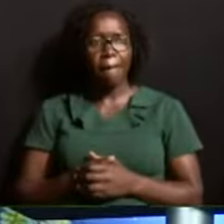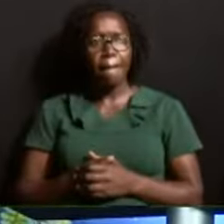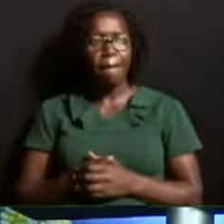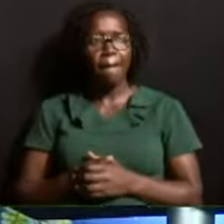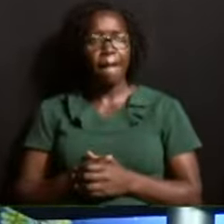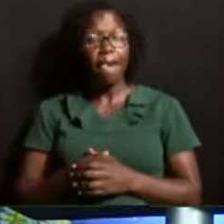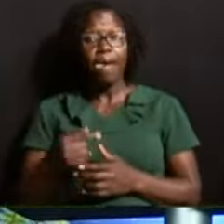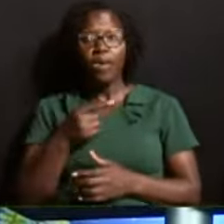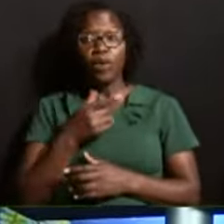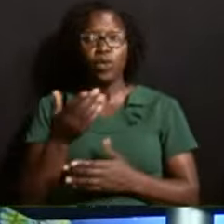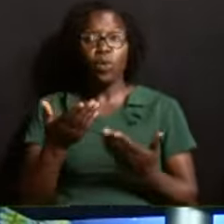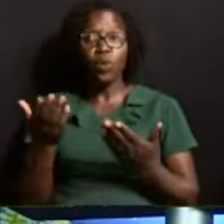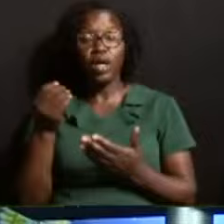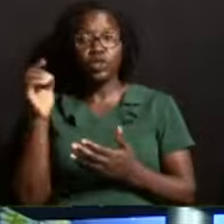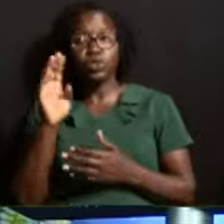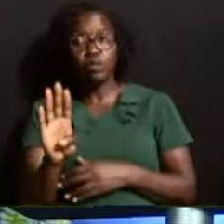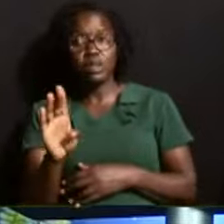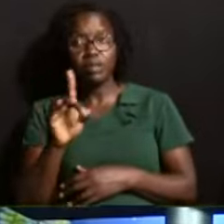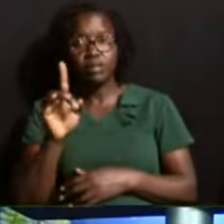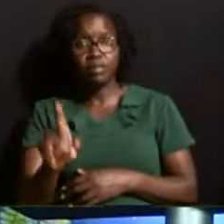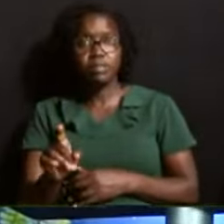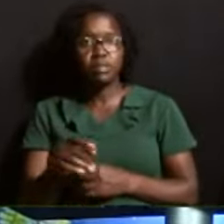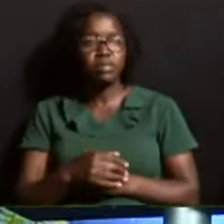Are you where you are supposed to be?